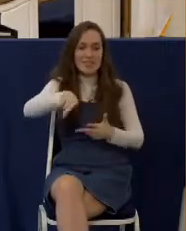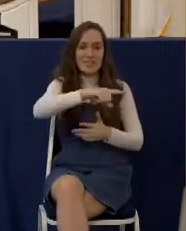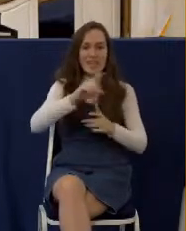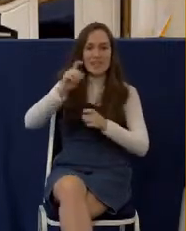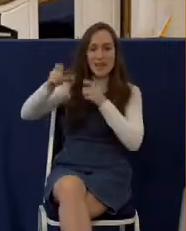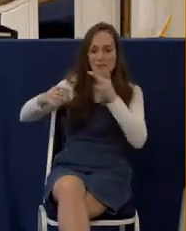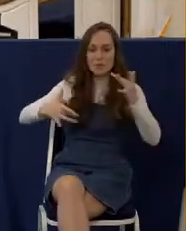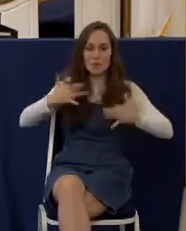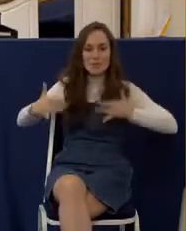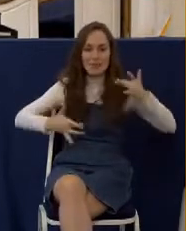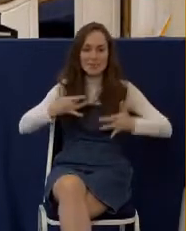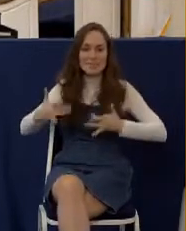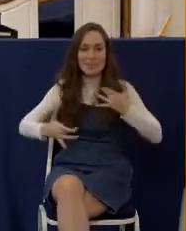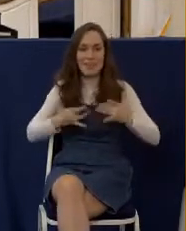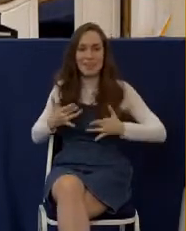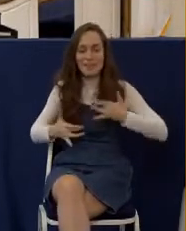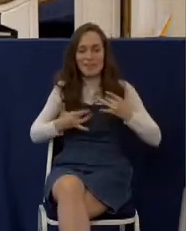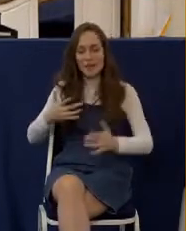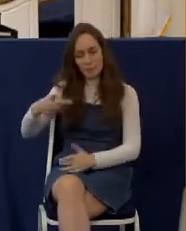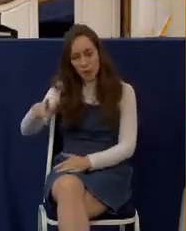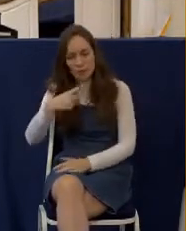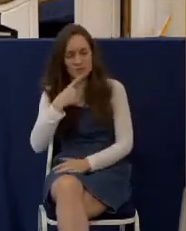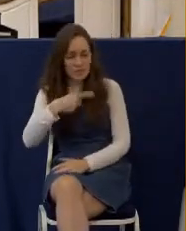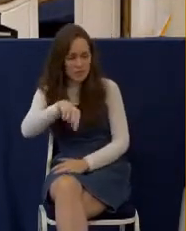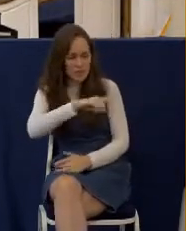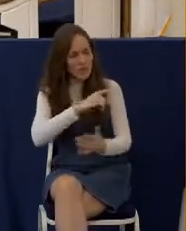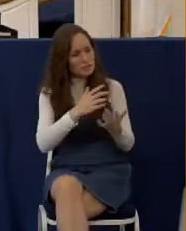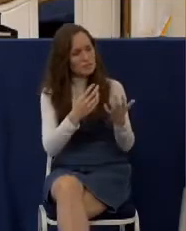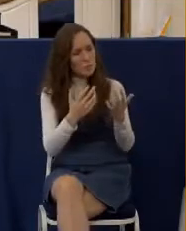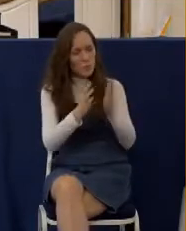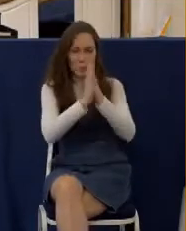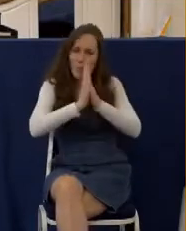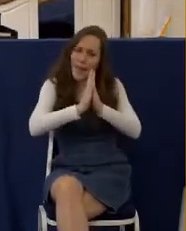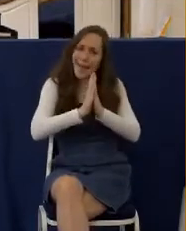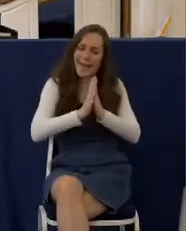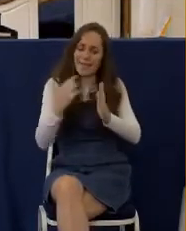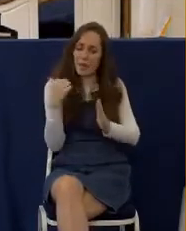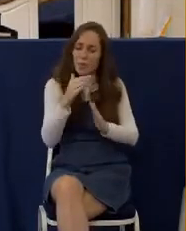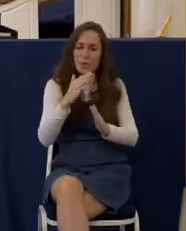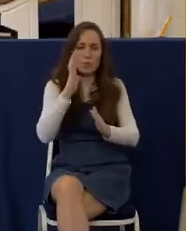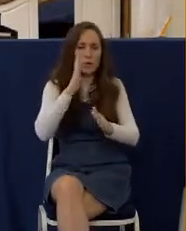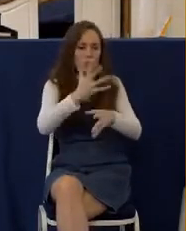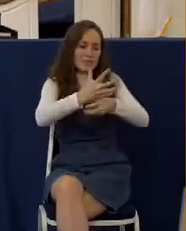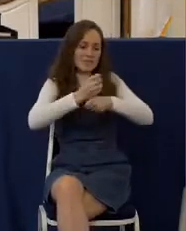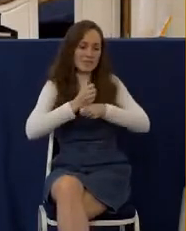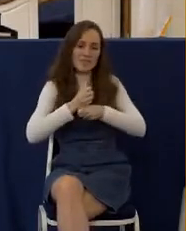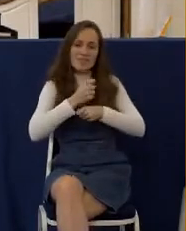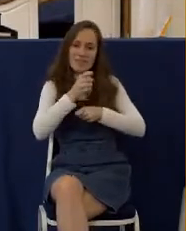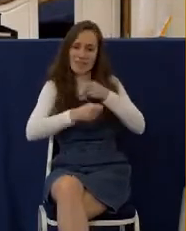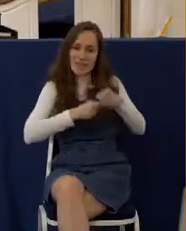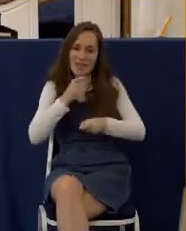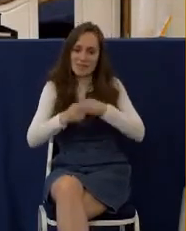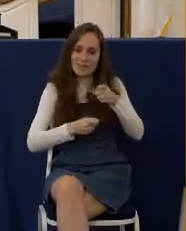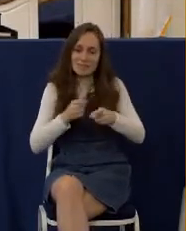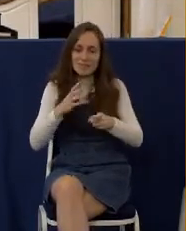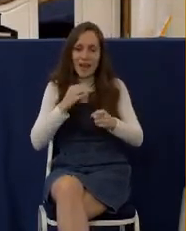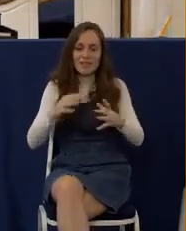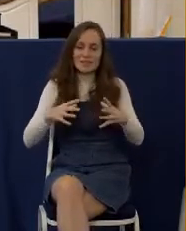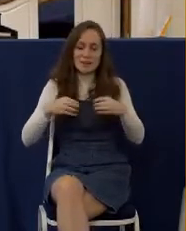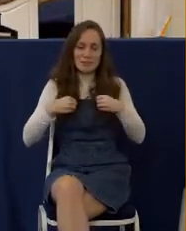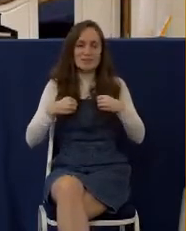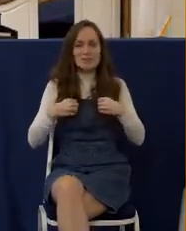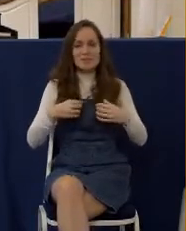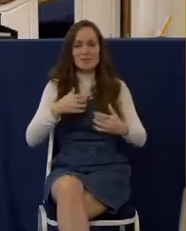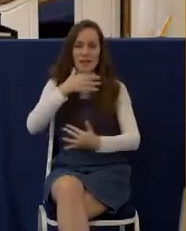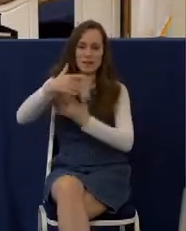verse 4. Praying with us with much entreaty that we would receive the gift and to take upon us the fellowship of the ministering to